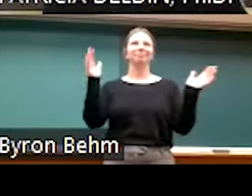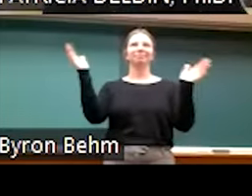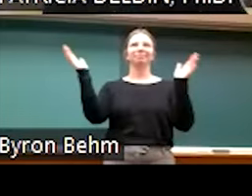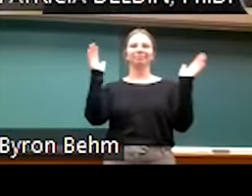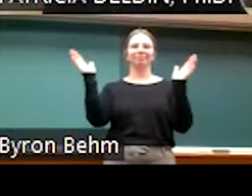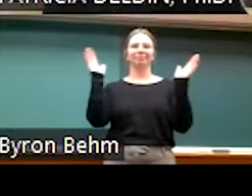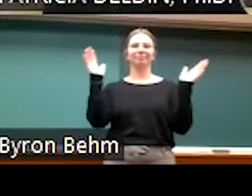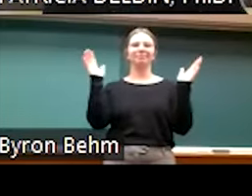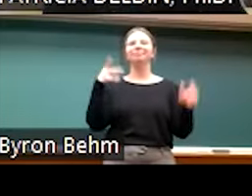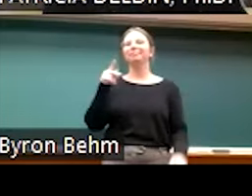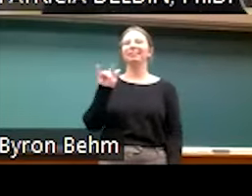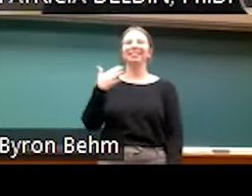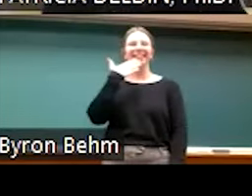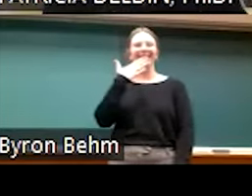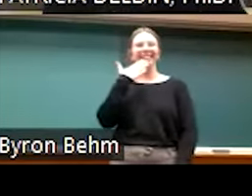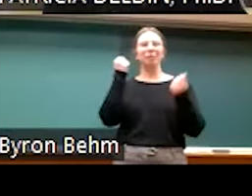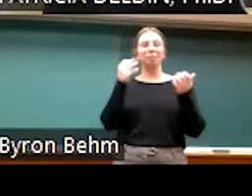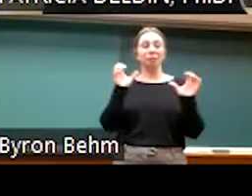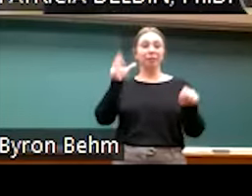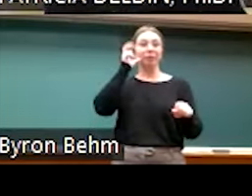Thank you so much, Steve. Can you guys hear me now?